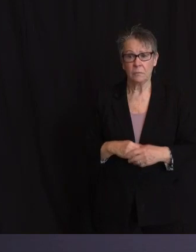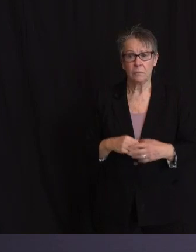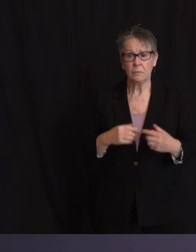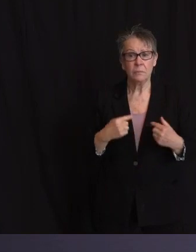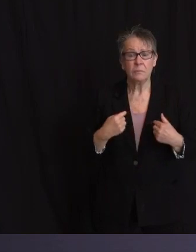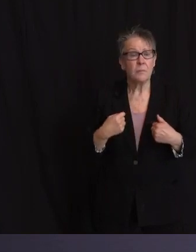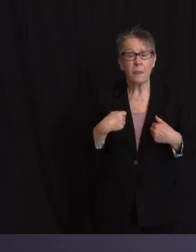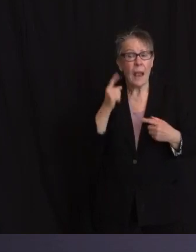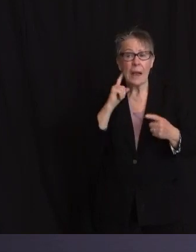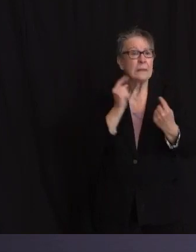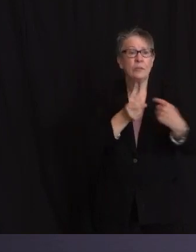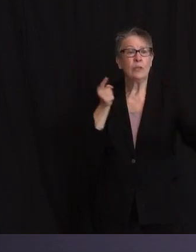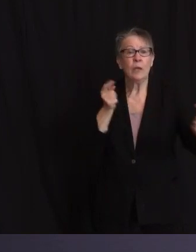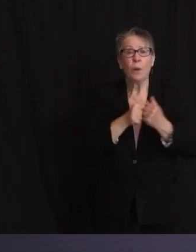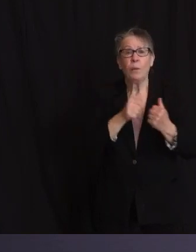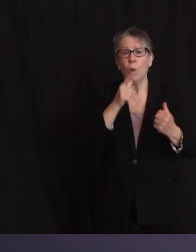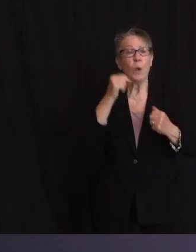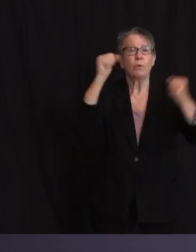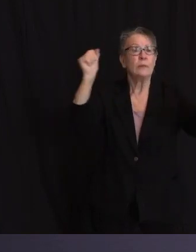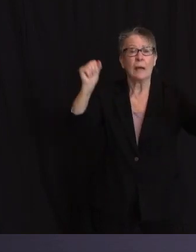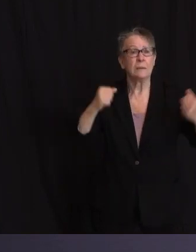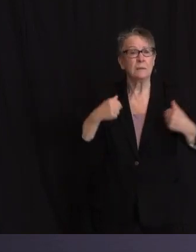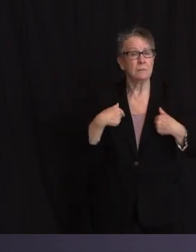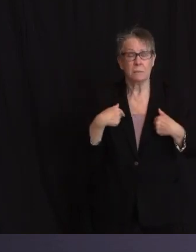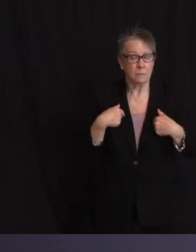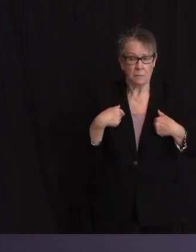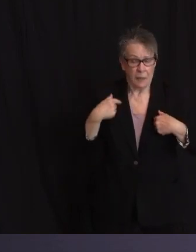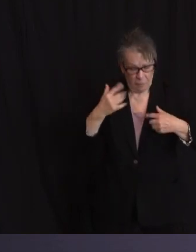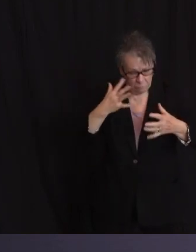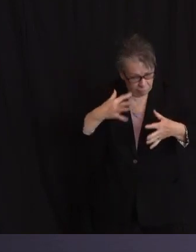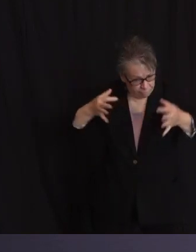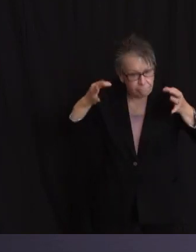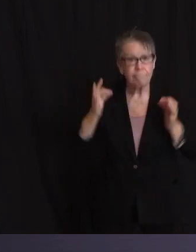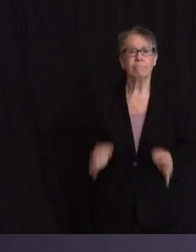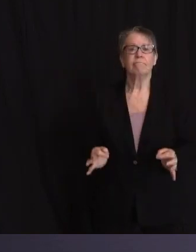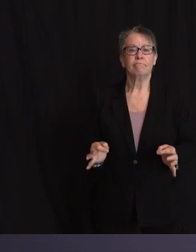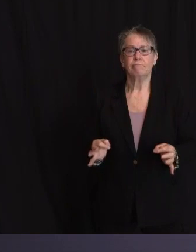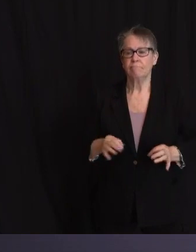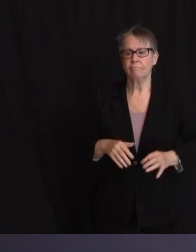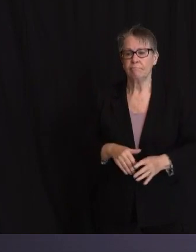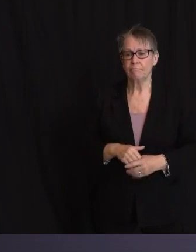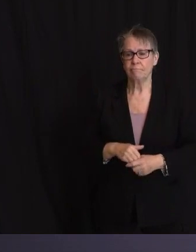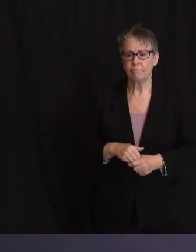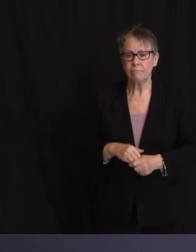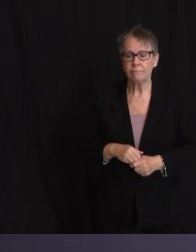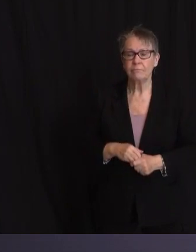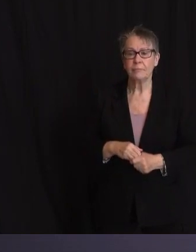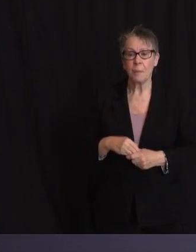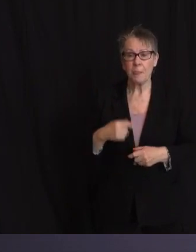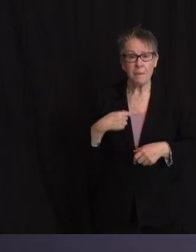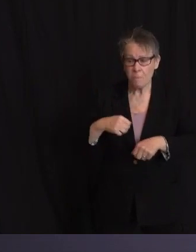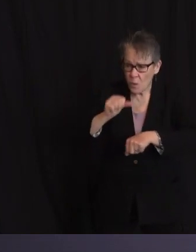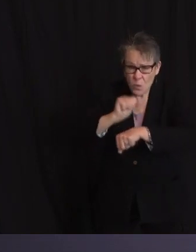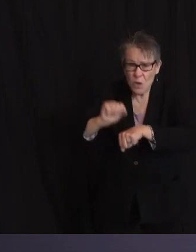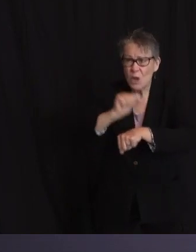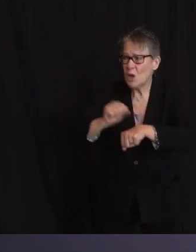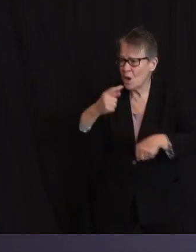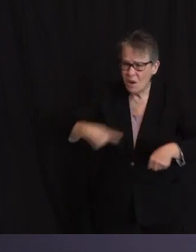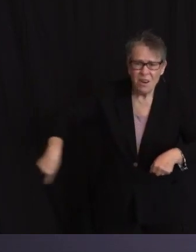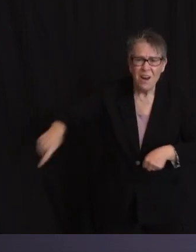forever. We are right now meeting morning, noon, and night, figuring out what do we need in place. Where is this virus? Again, personal